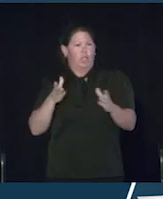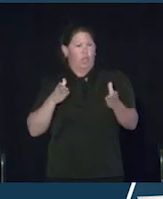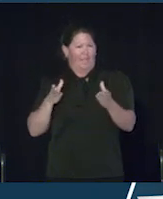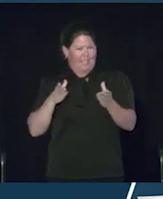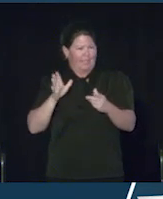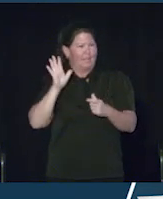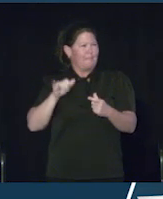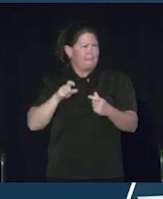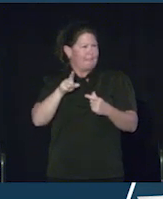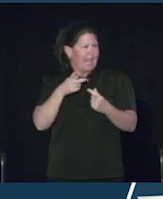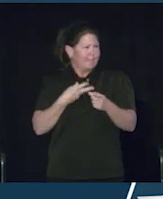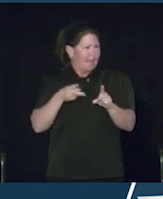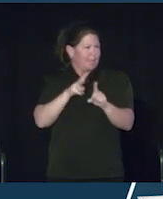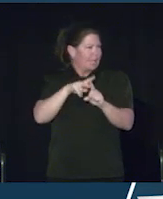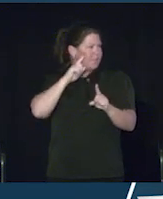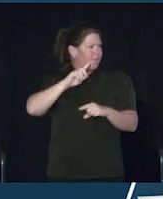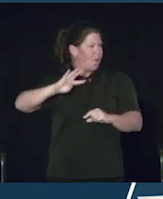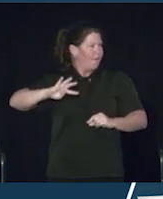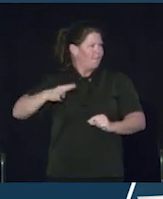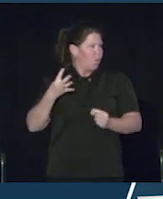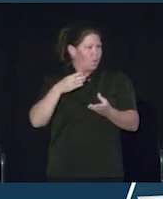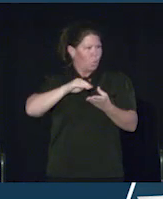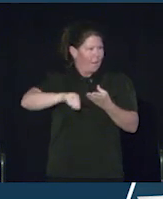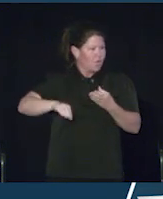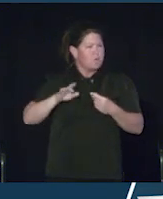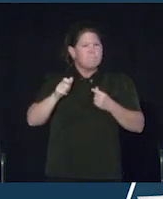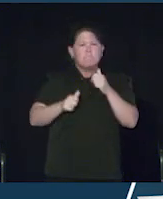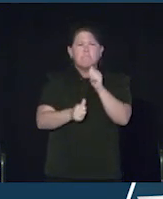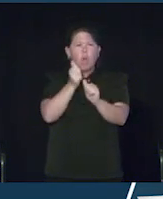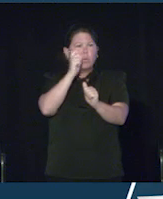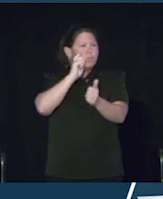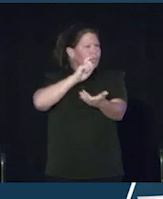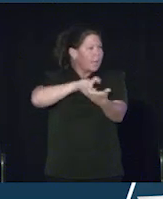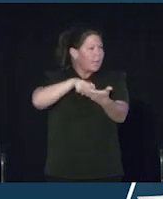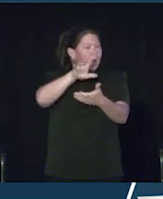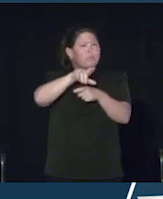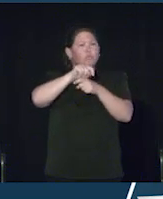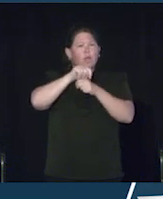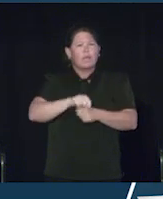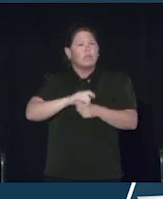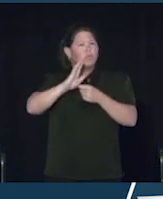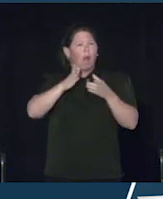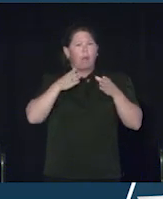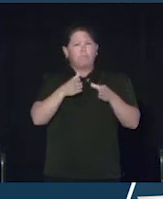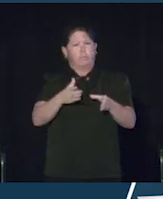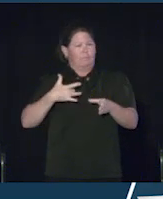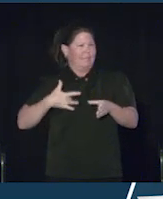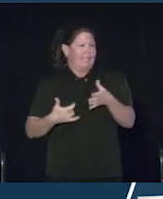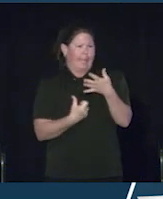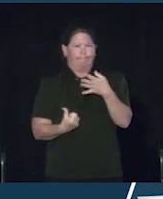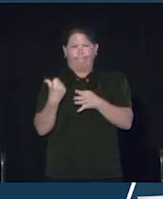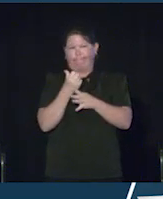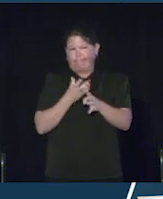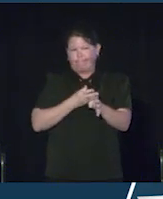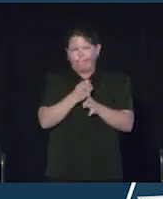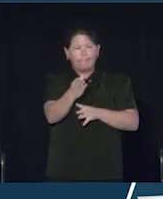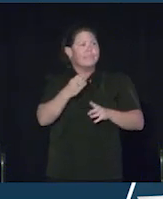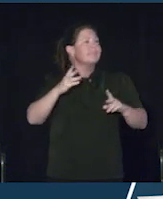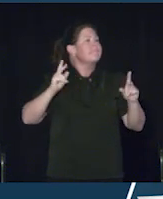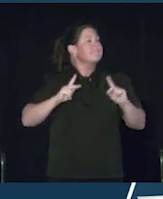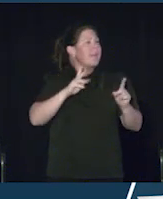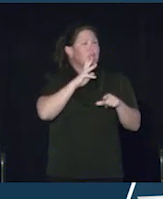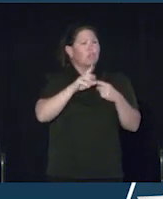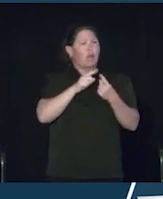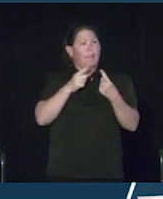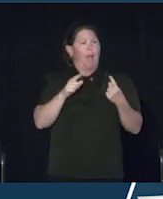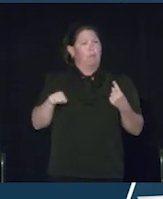iBudget Florida waiver. And it's our most recognized and traditional pathway. Oftentimes, if you hear that people are receiving APD services, it's